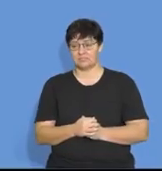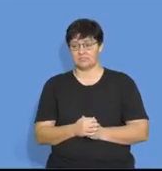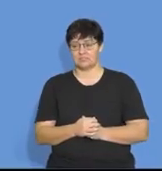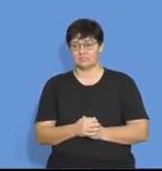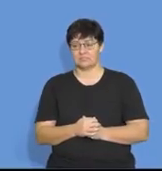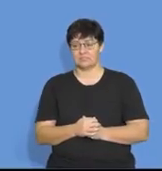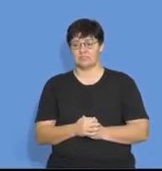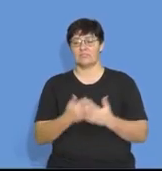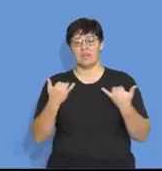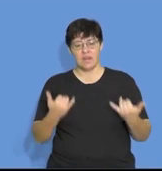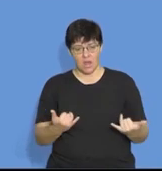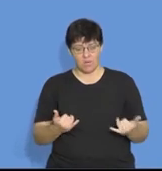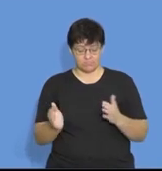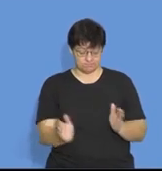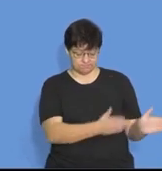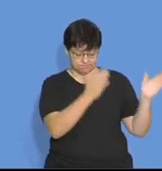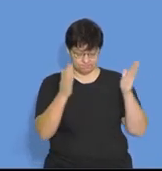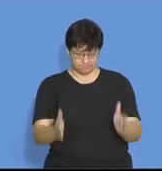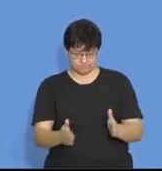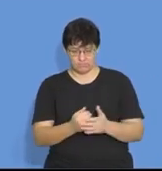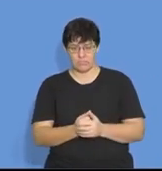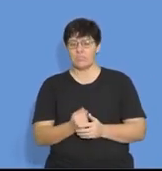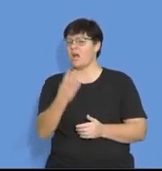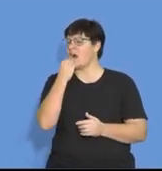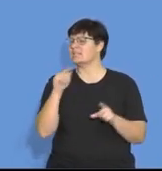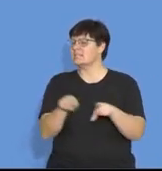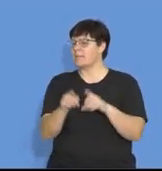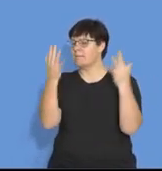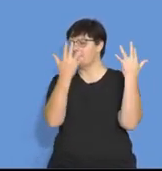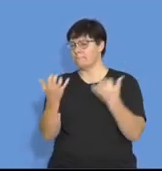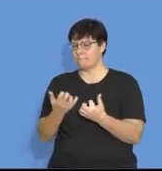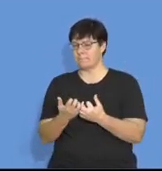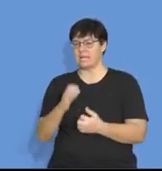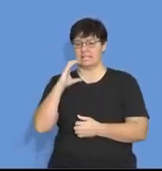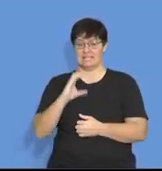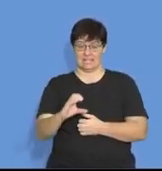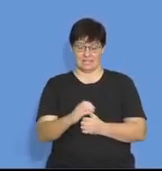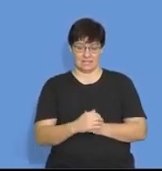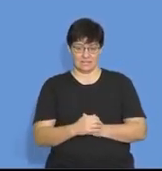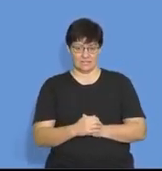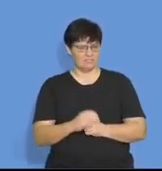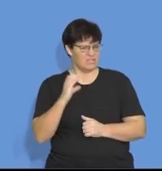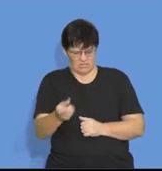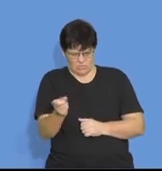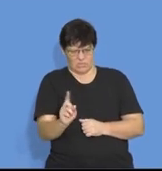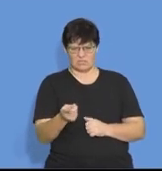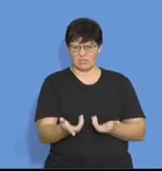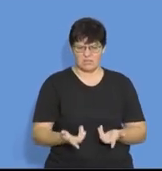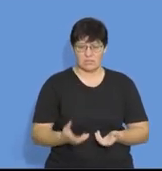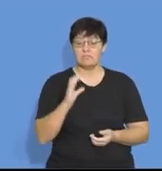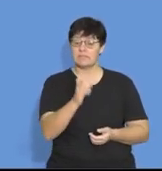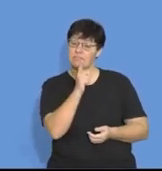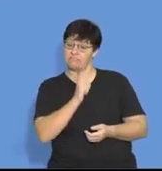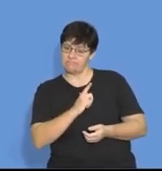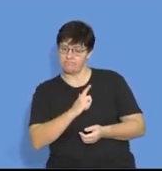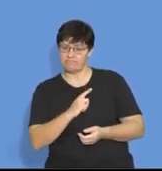Now moving forward, we are asked to also calculate C. Now what is C? C says gross